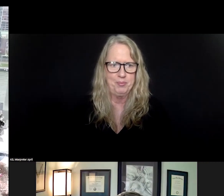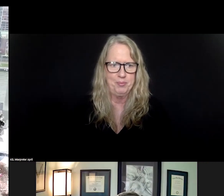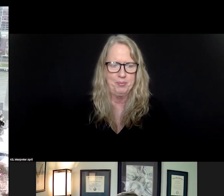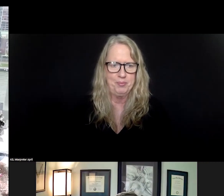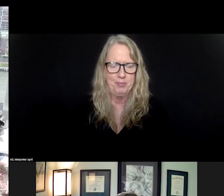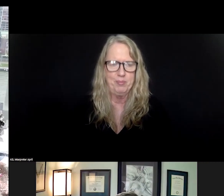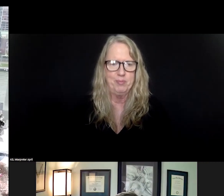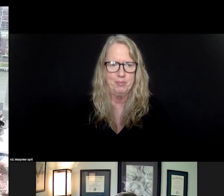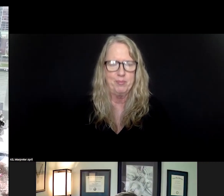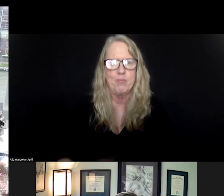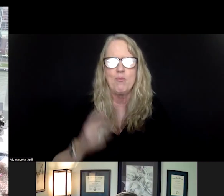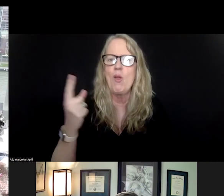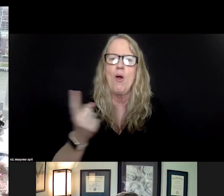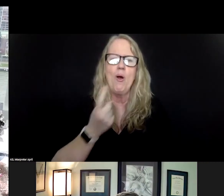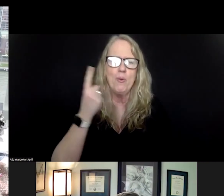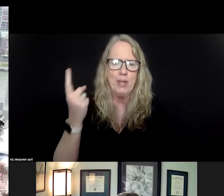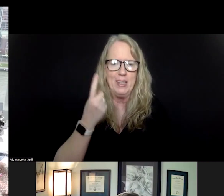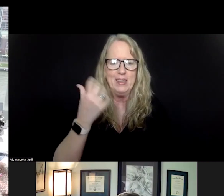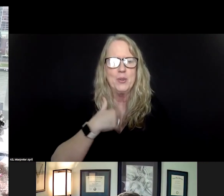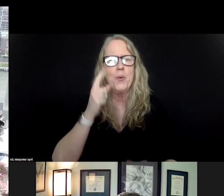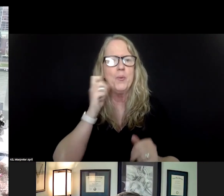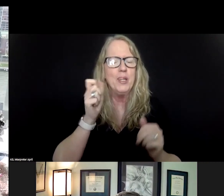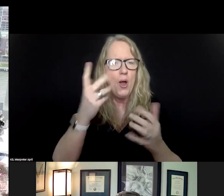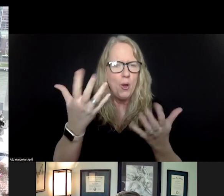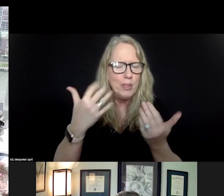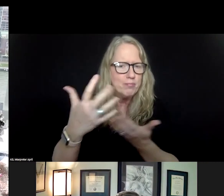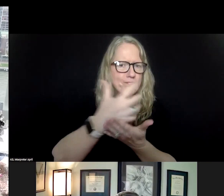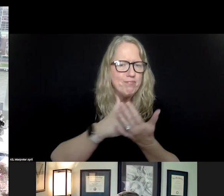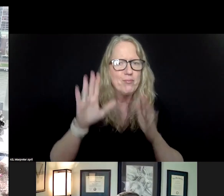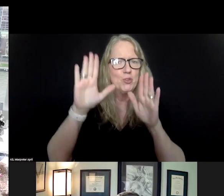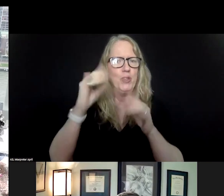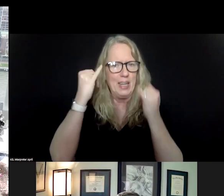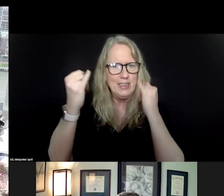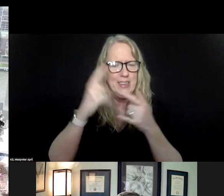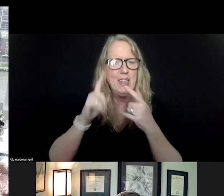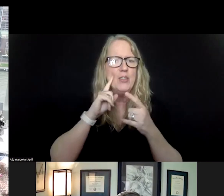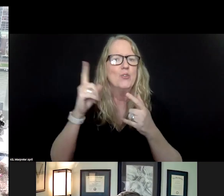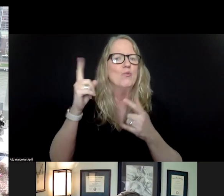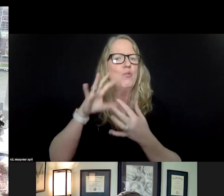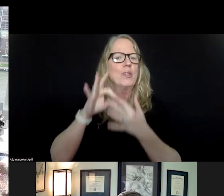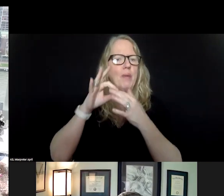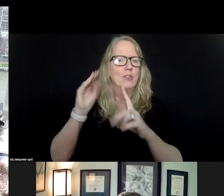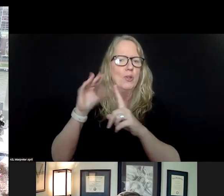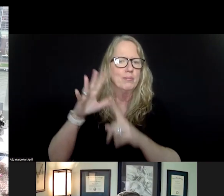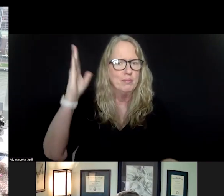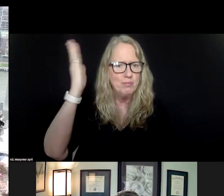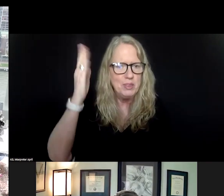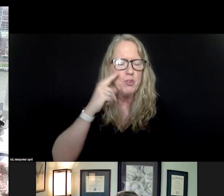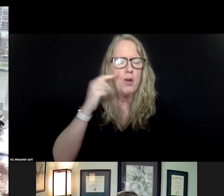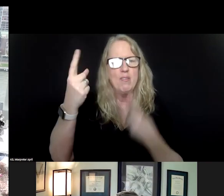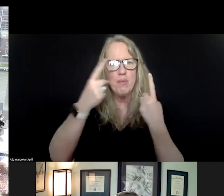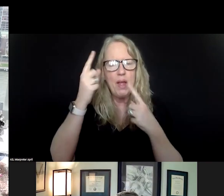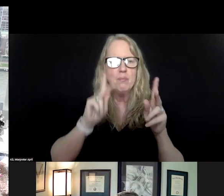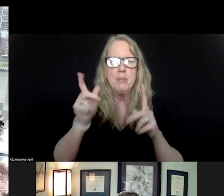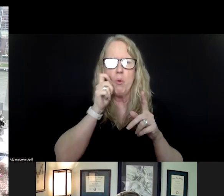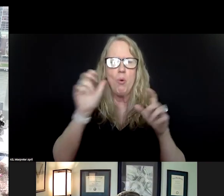As always, we continue to look for your great ideas of who to feature on the Crisis Jam, the thought leaders across the country who